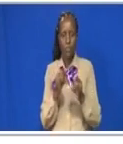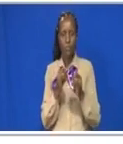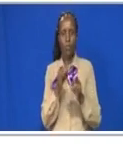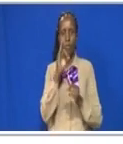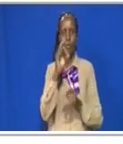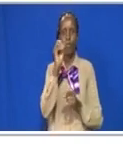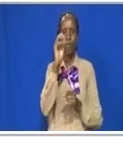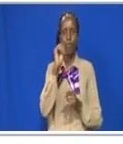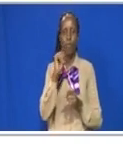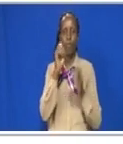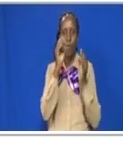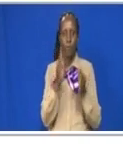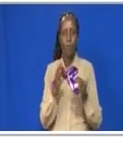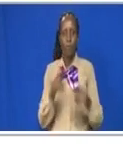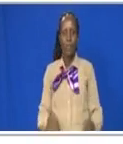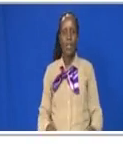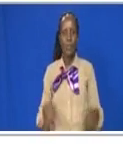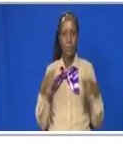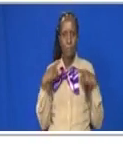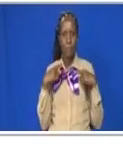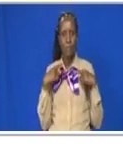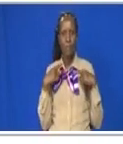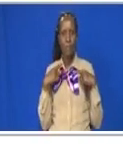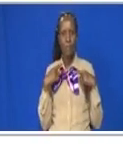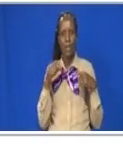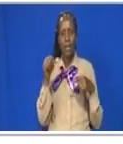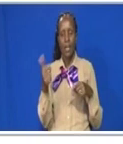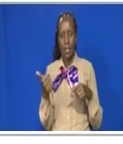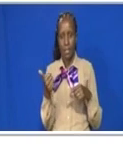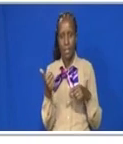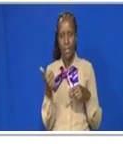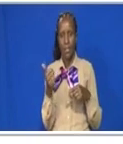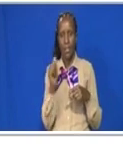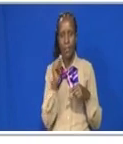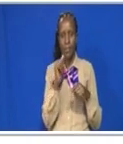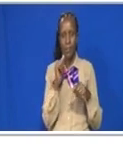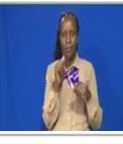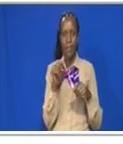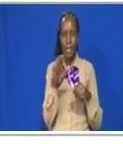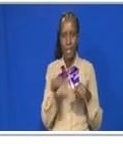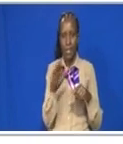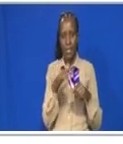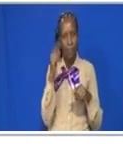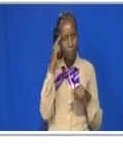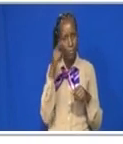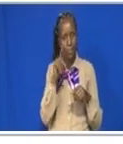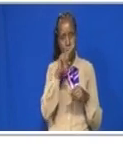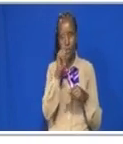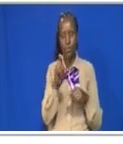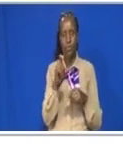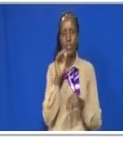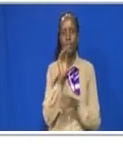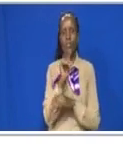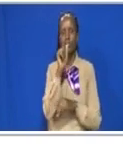of life. Lana, another catch of that question is you've been told to